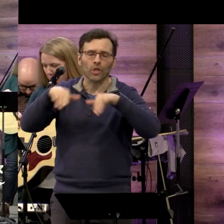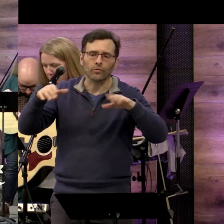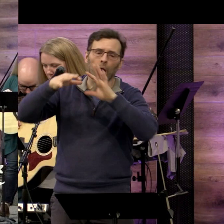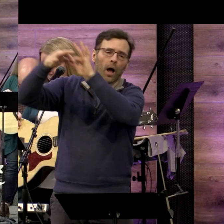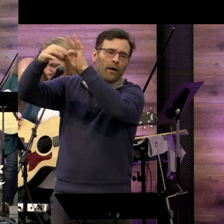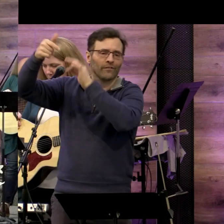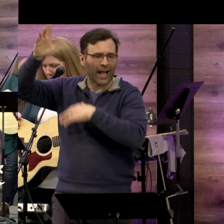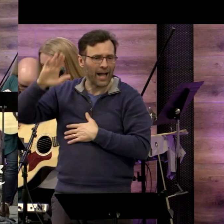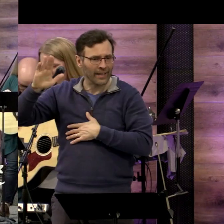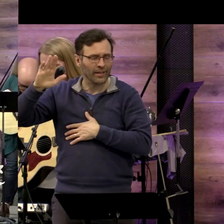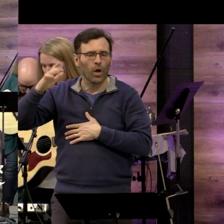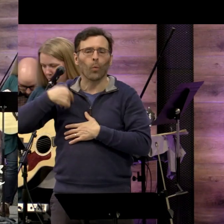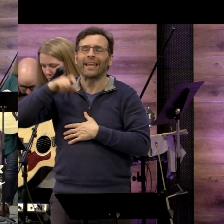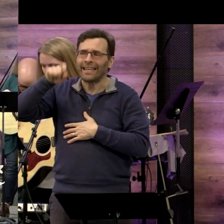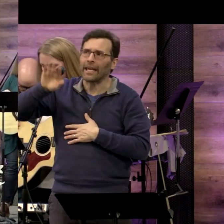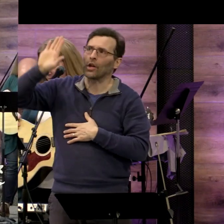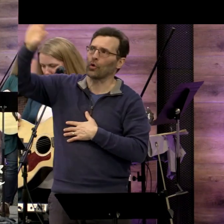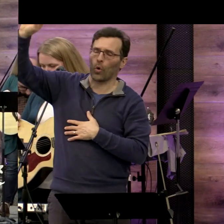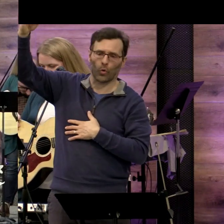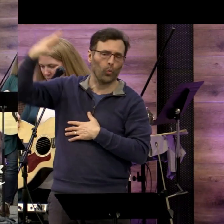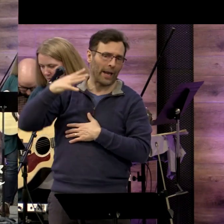and that we need your grace.